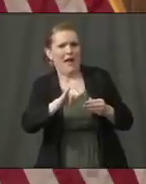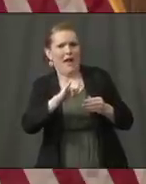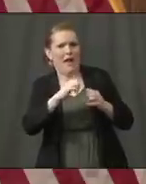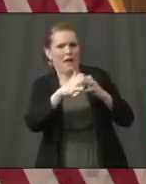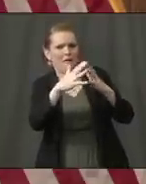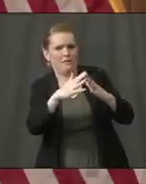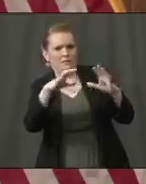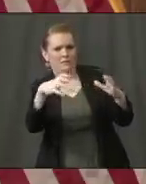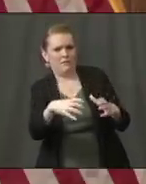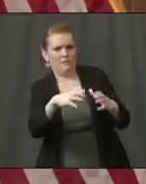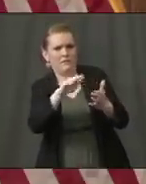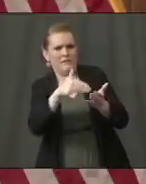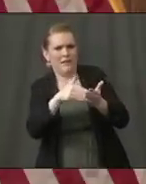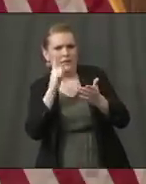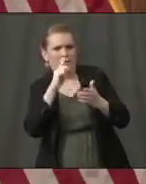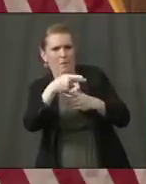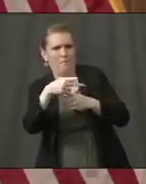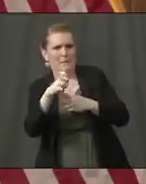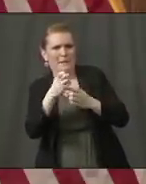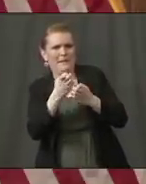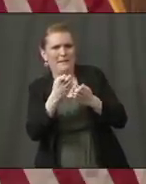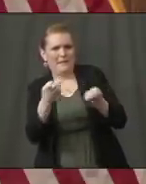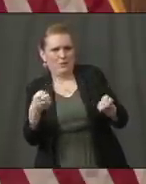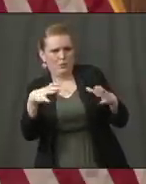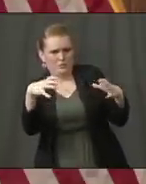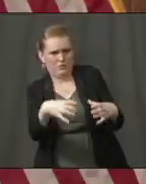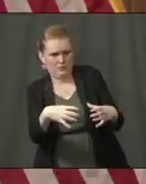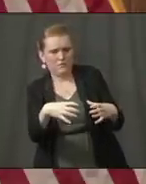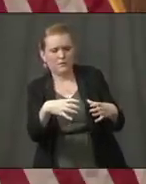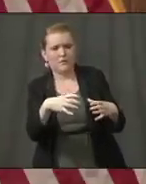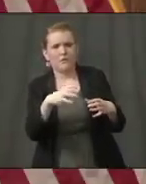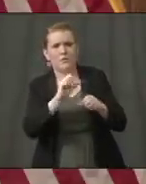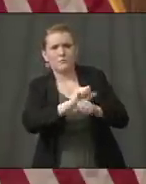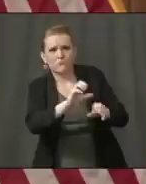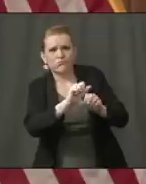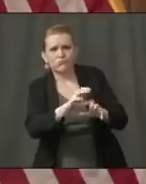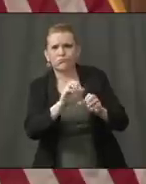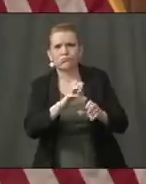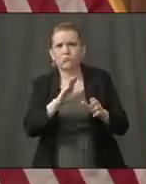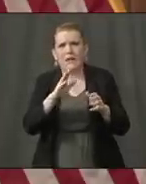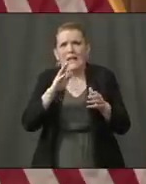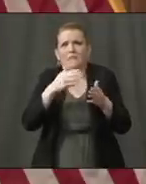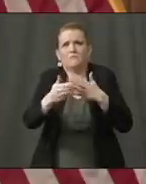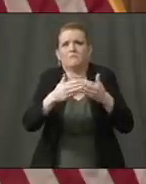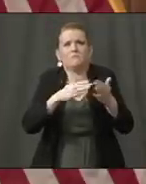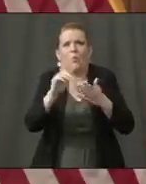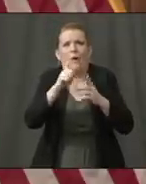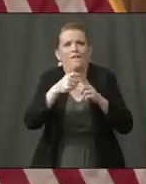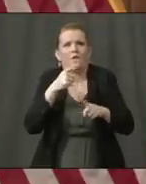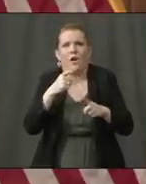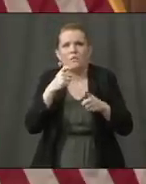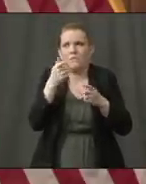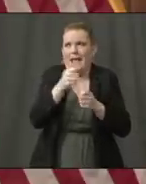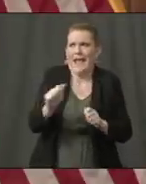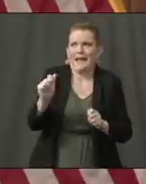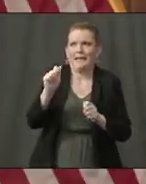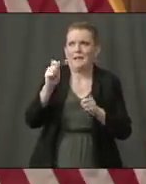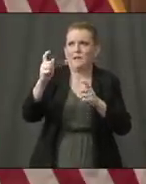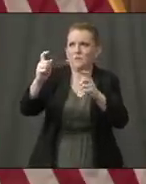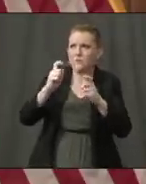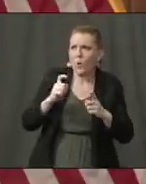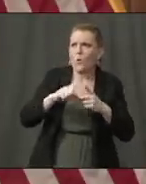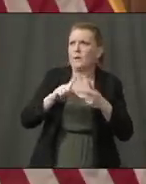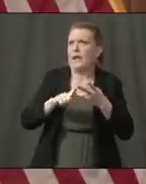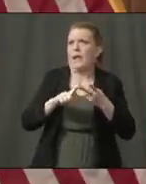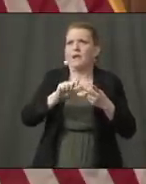now. So those are the regional distribution points for all the PPE that we're acquiring directly in the state, as well as donations and